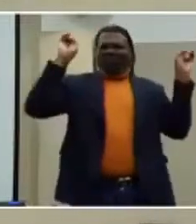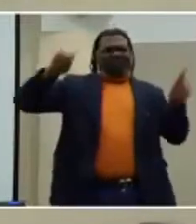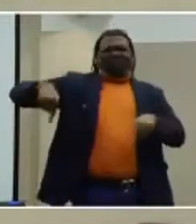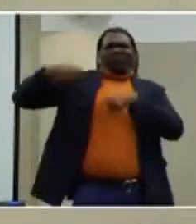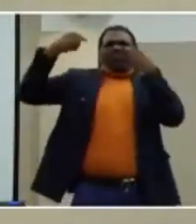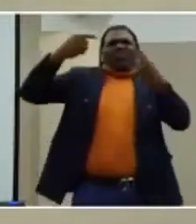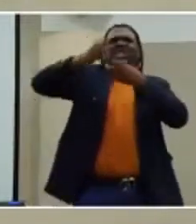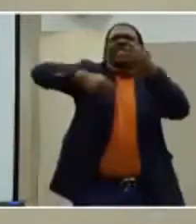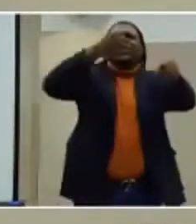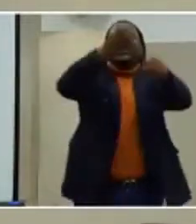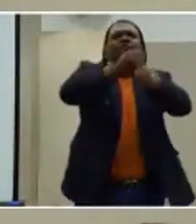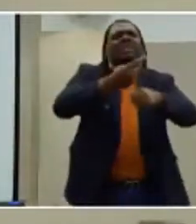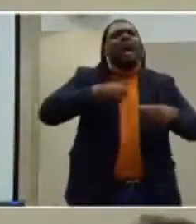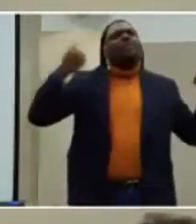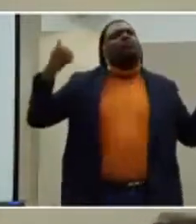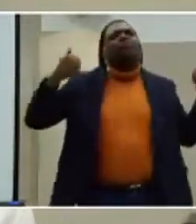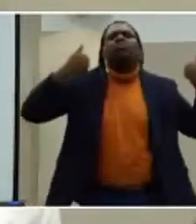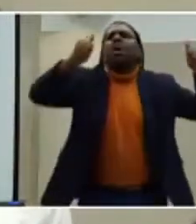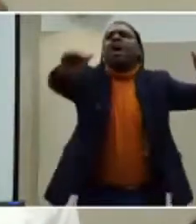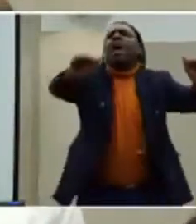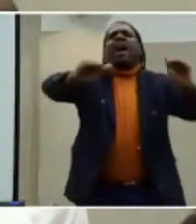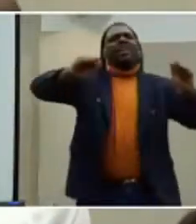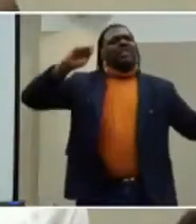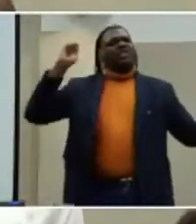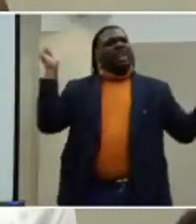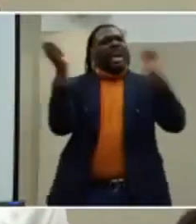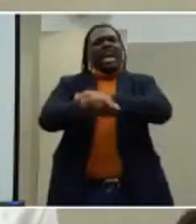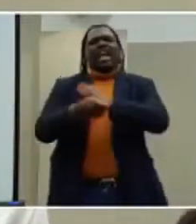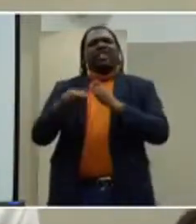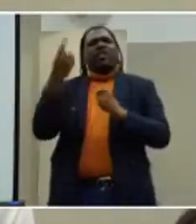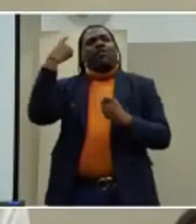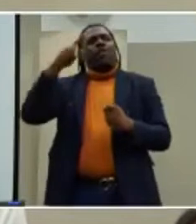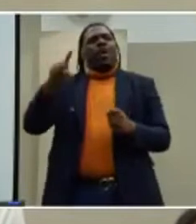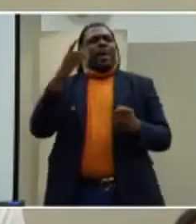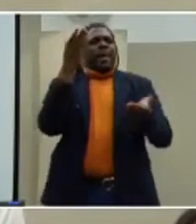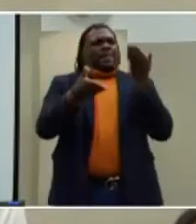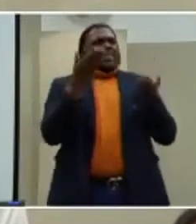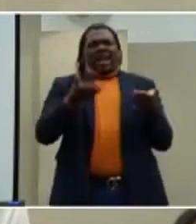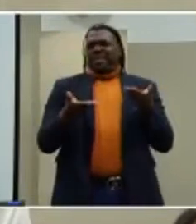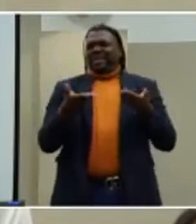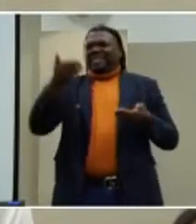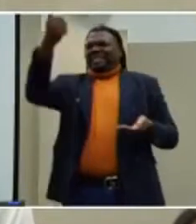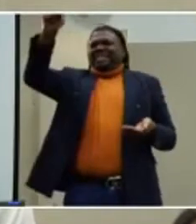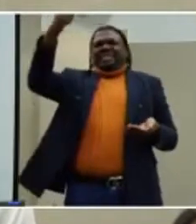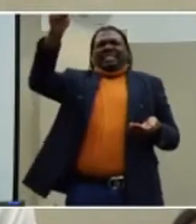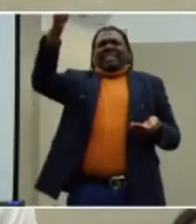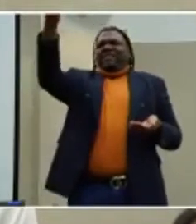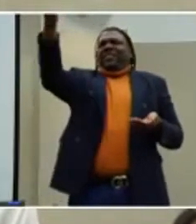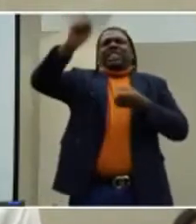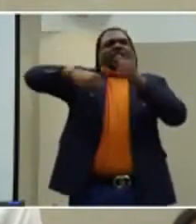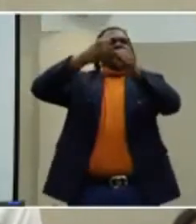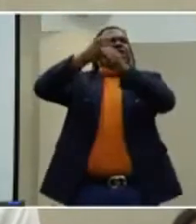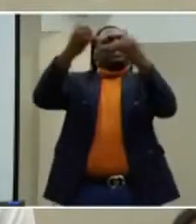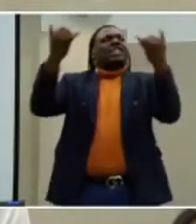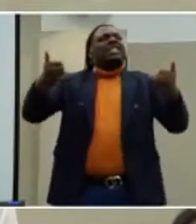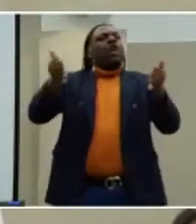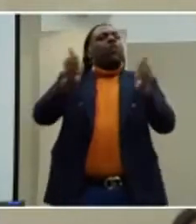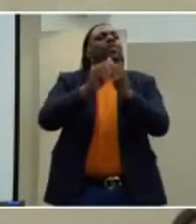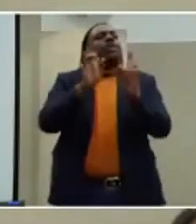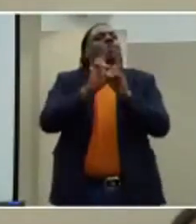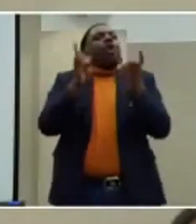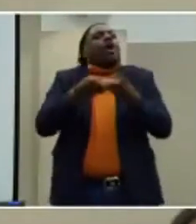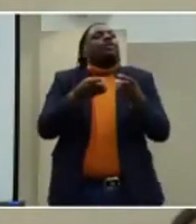for years. I've been trying to get this changed for probably 10 to 15 years with Department